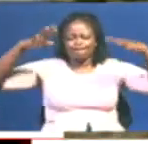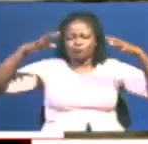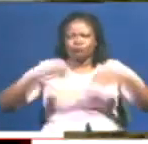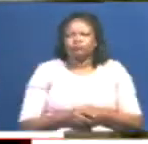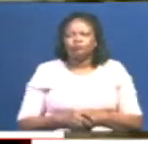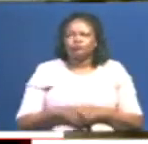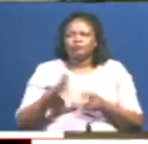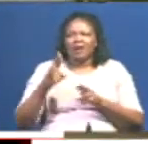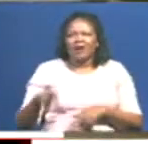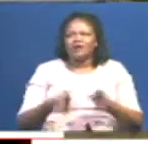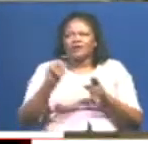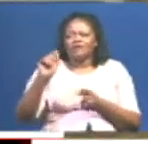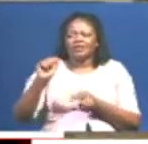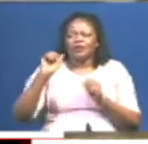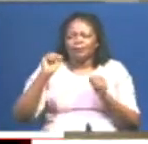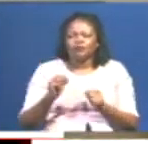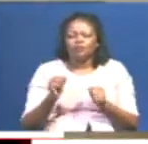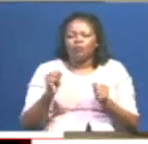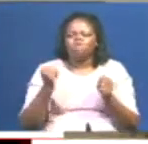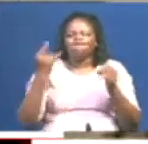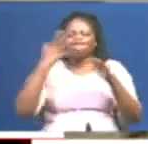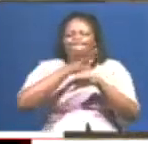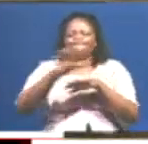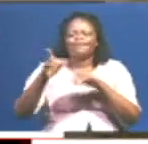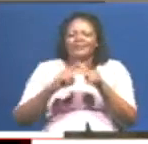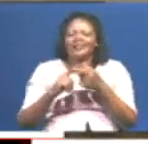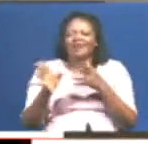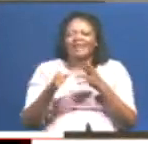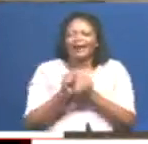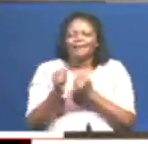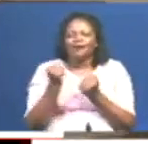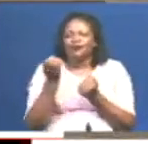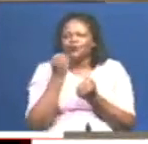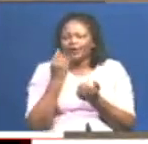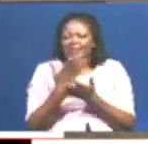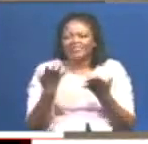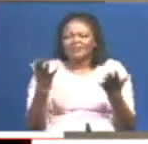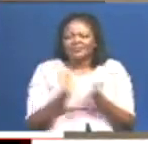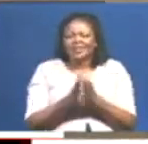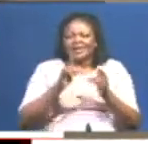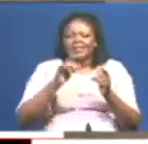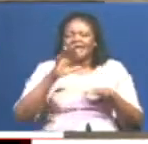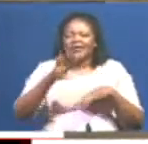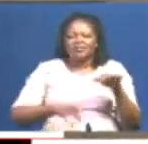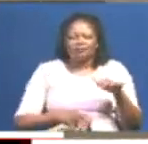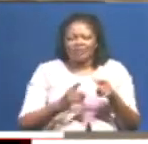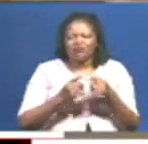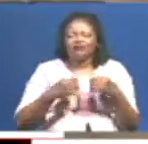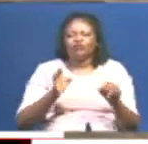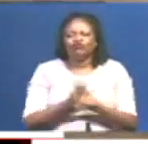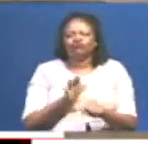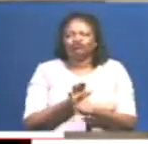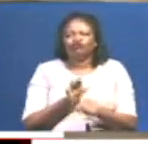River Tana is prone to flooding, leading to extensive damage to crops and livestock, resulting to significant losses. A new solution by